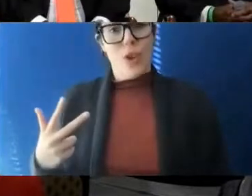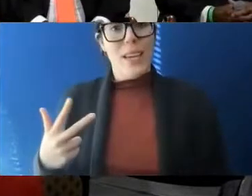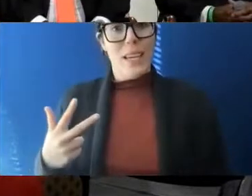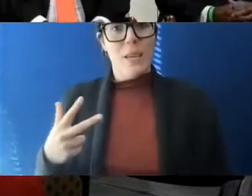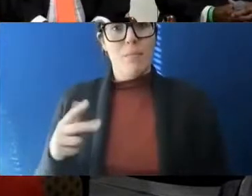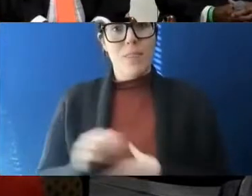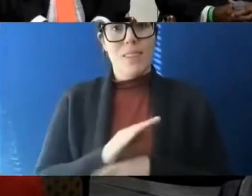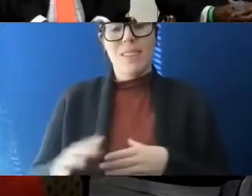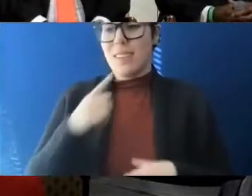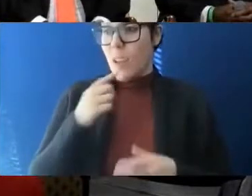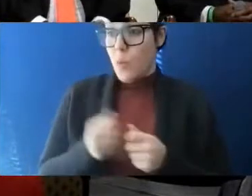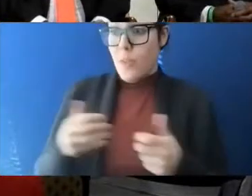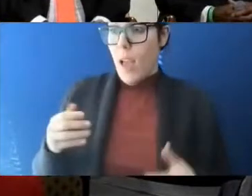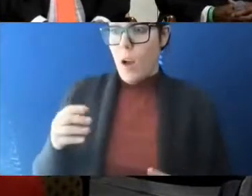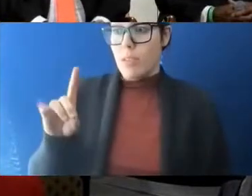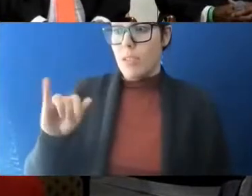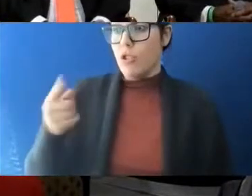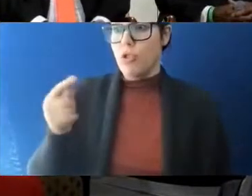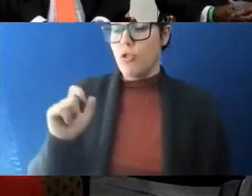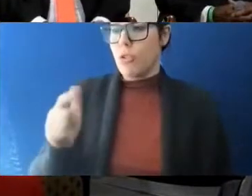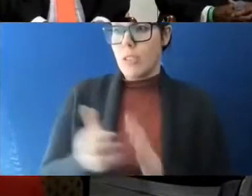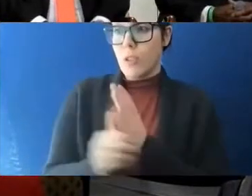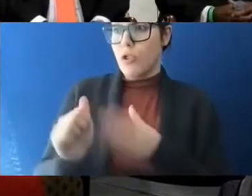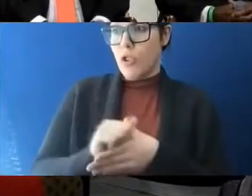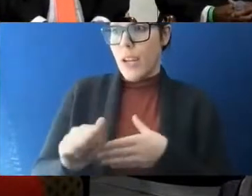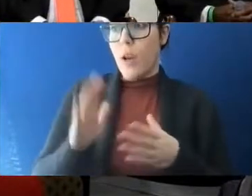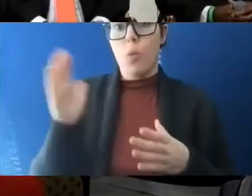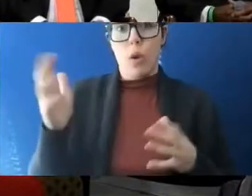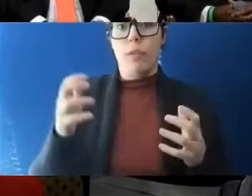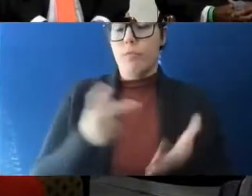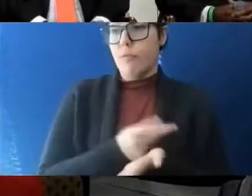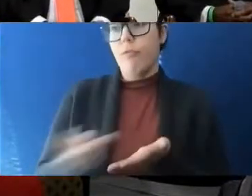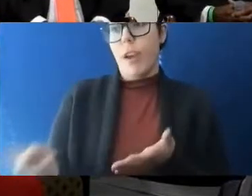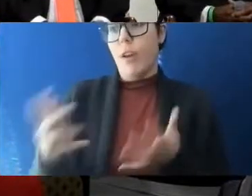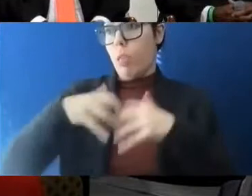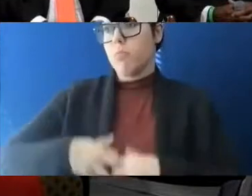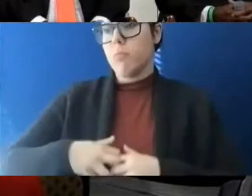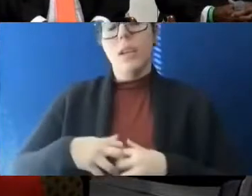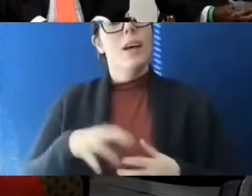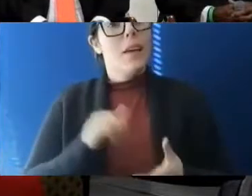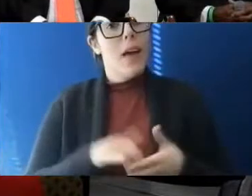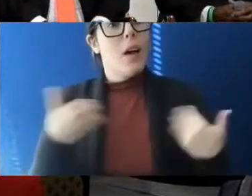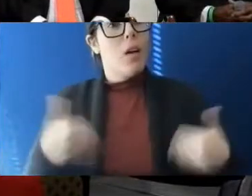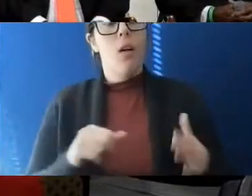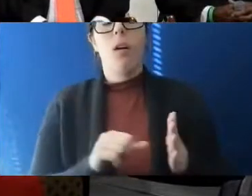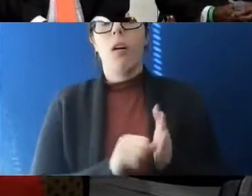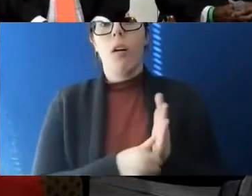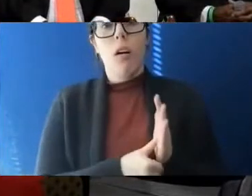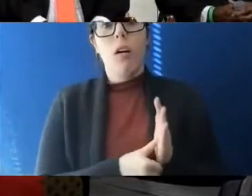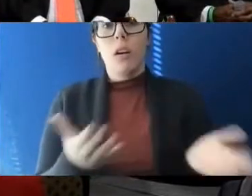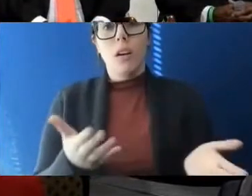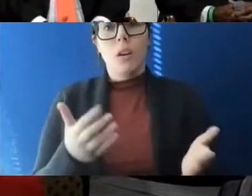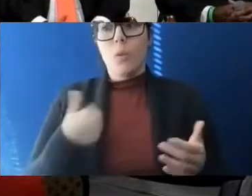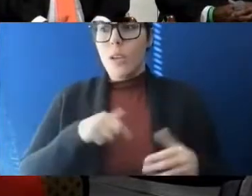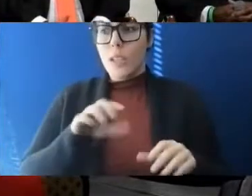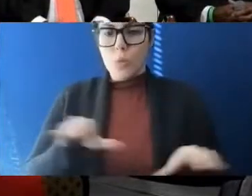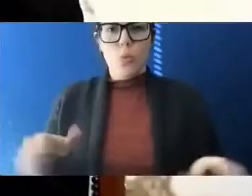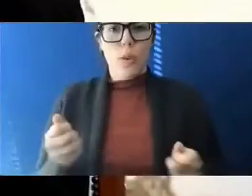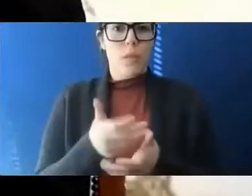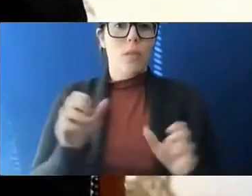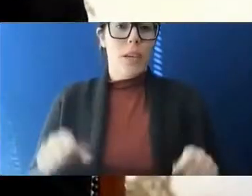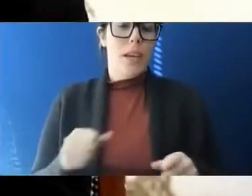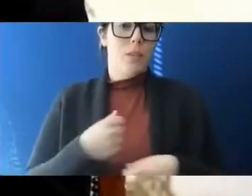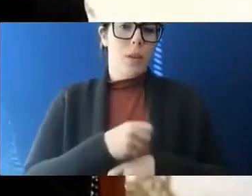they did not have digital skills training. And that really underscored the imperative of making sure we were doing all that we could around digital